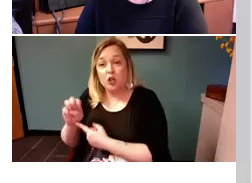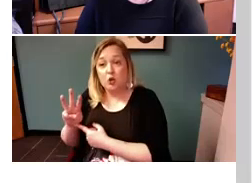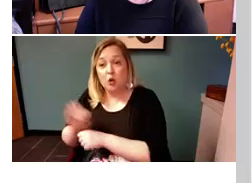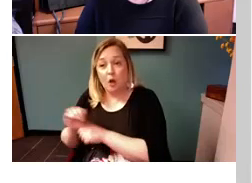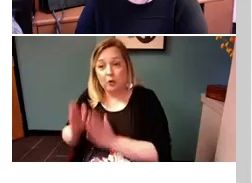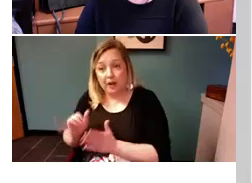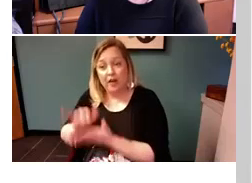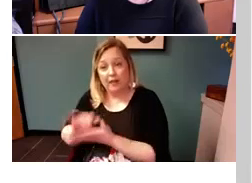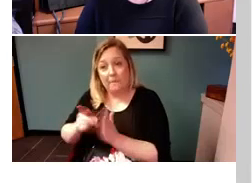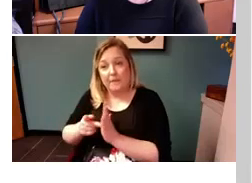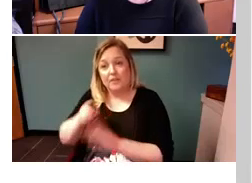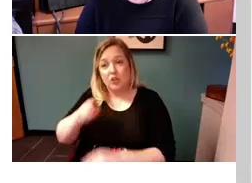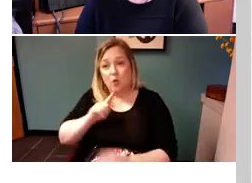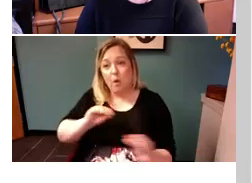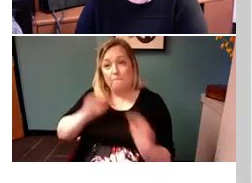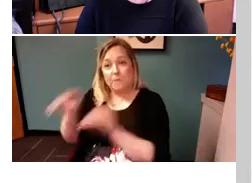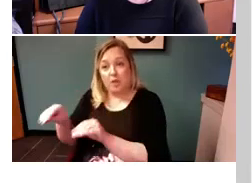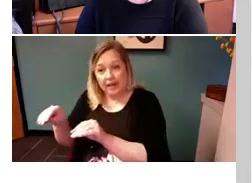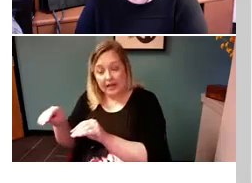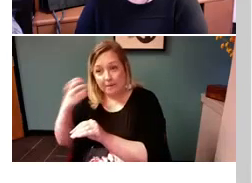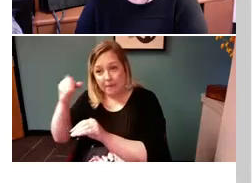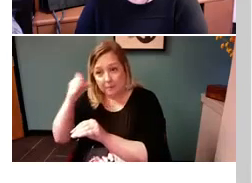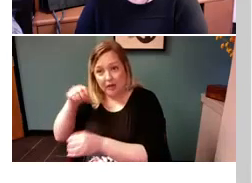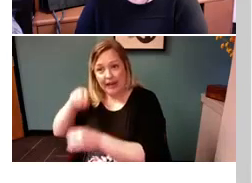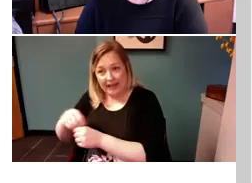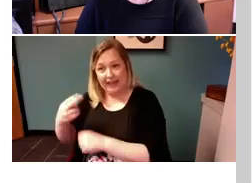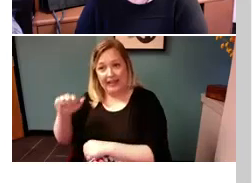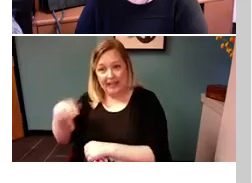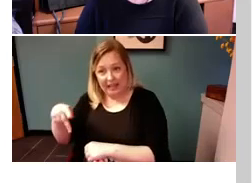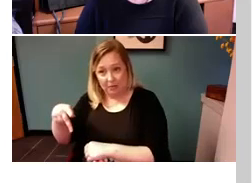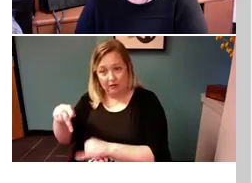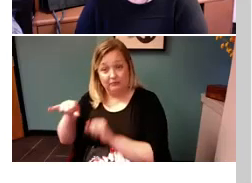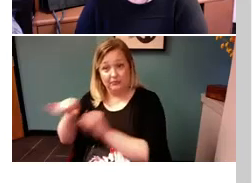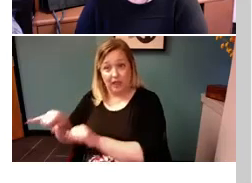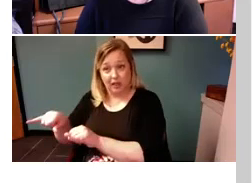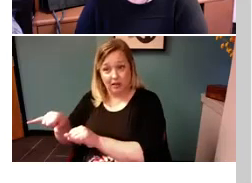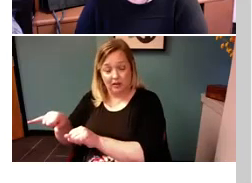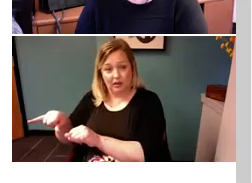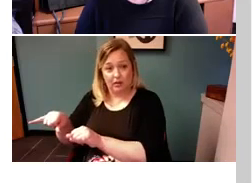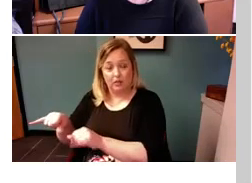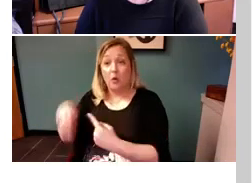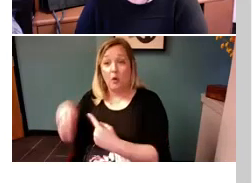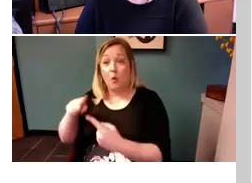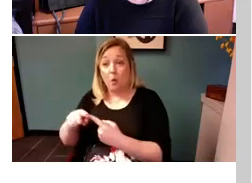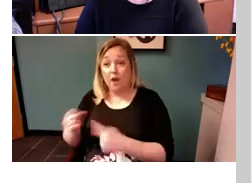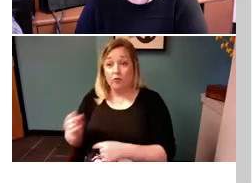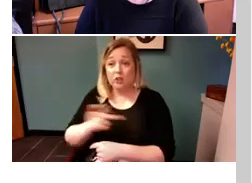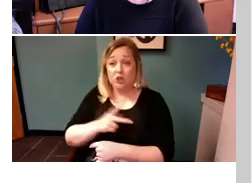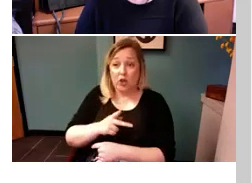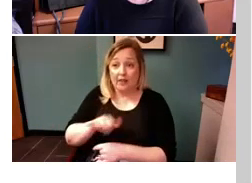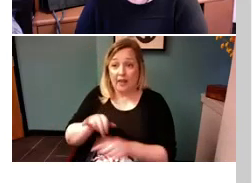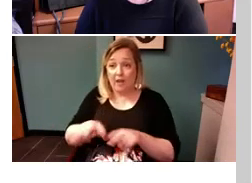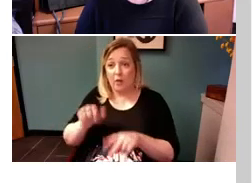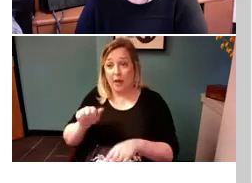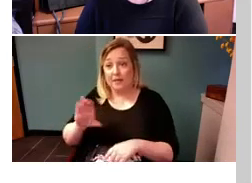memory. And that is why when we return this particular address value ABCD, we can then actually access